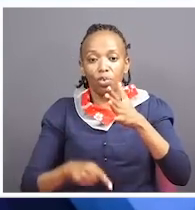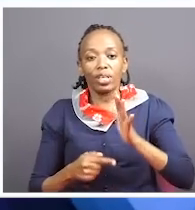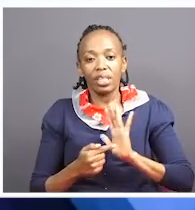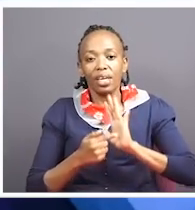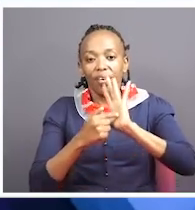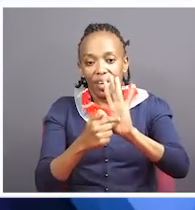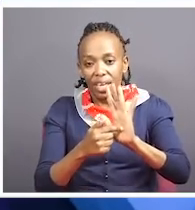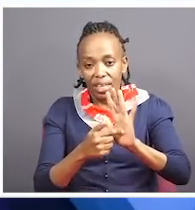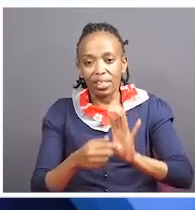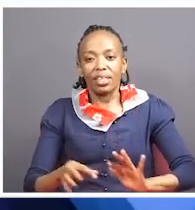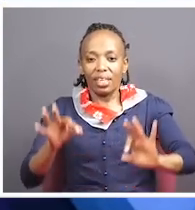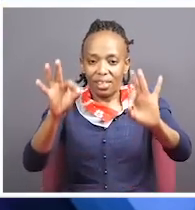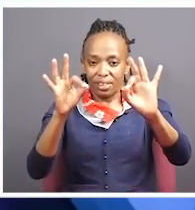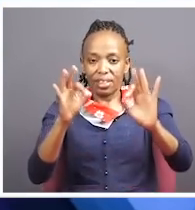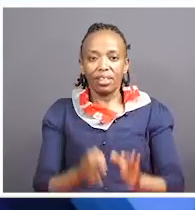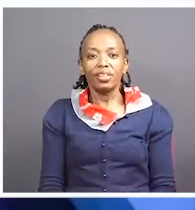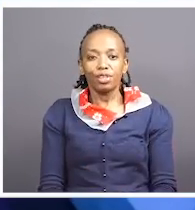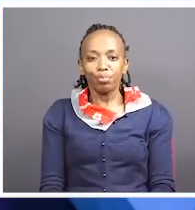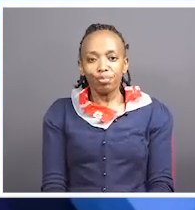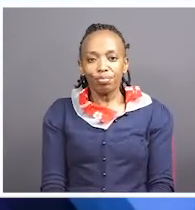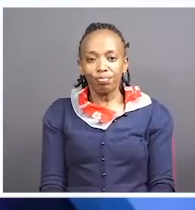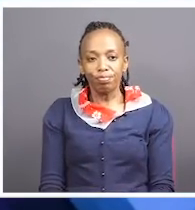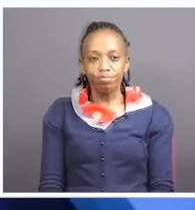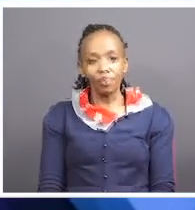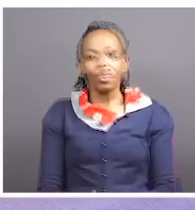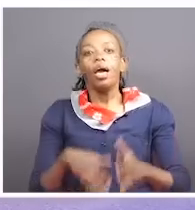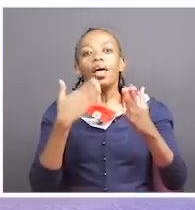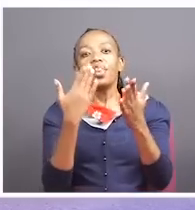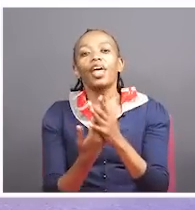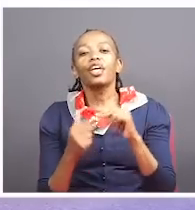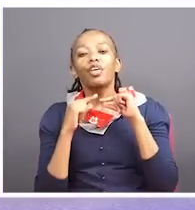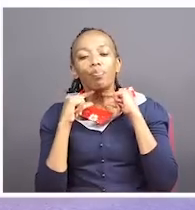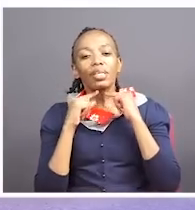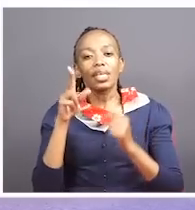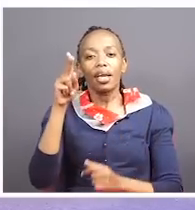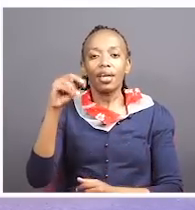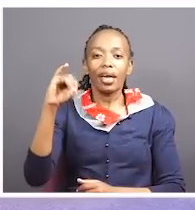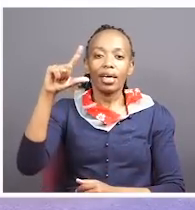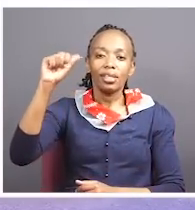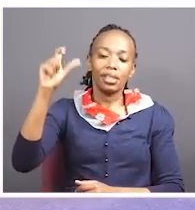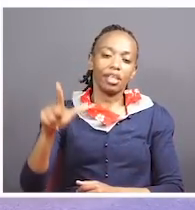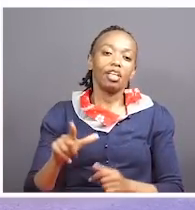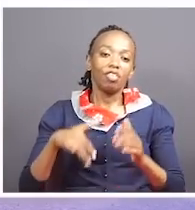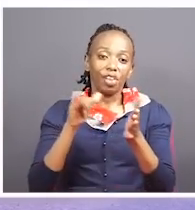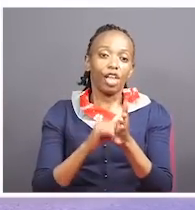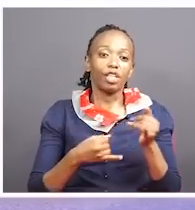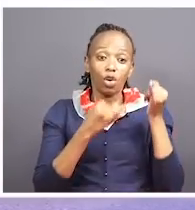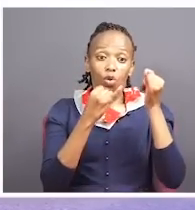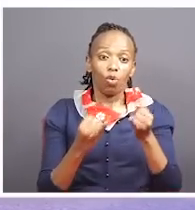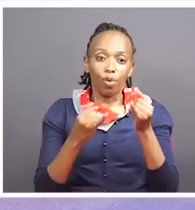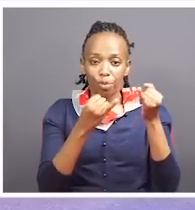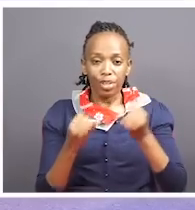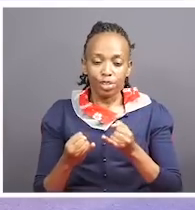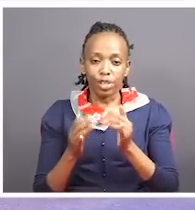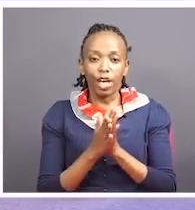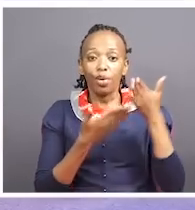hashtag is Radiant Excellence. Well, thank you, Pastor Nigel, for that welcome and